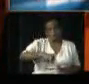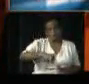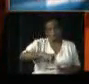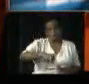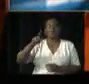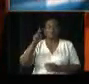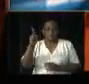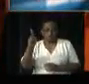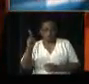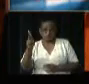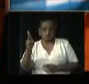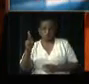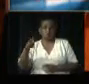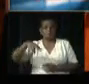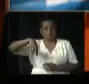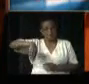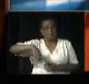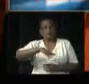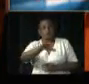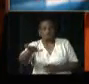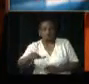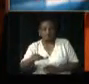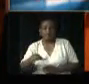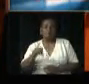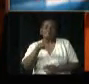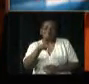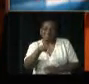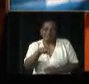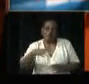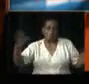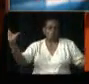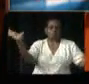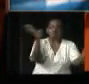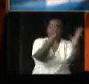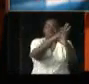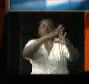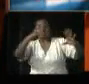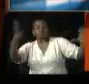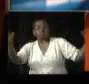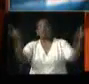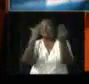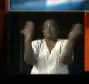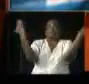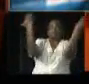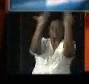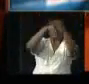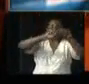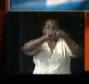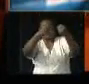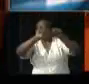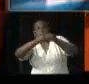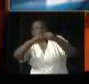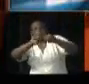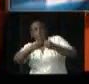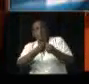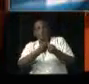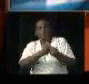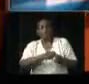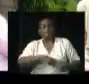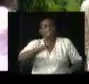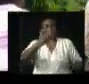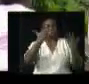Kaju, Jankakondre and Wakibasu 1, heavy gusts caused lots of damage on February